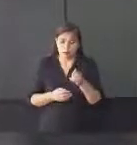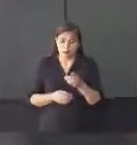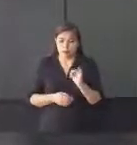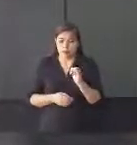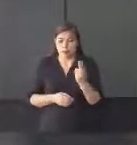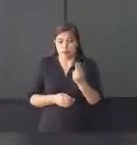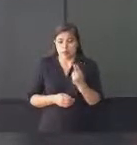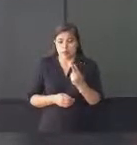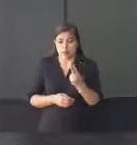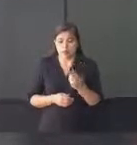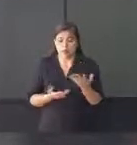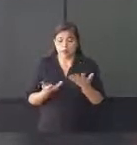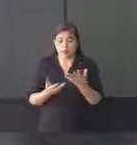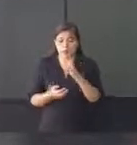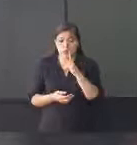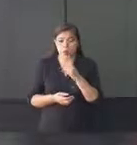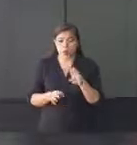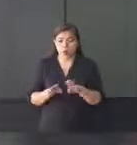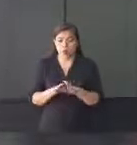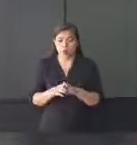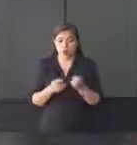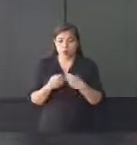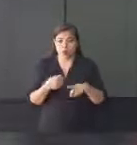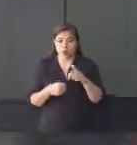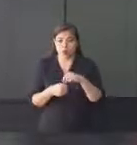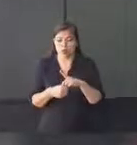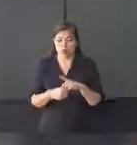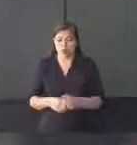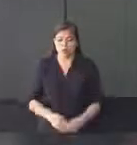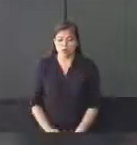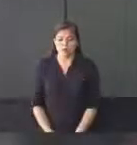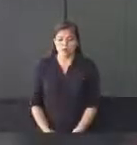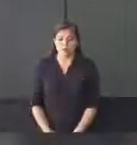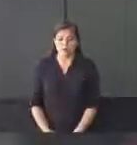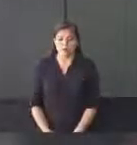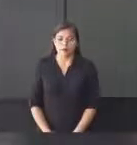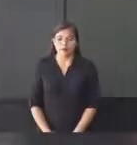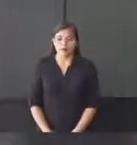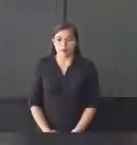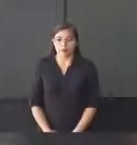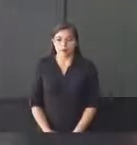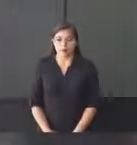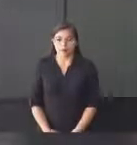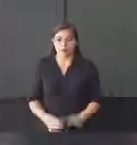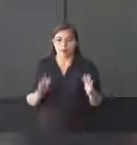migrations are favorable, that makes us better as society.